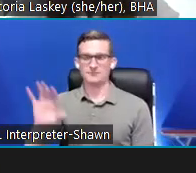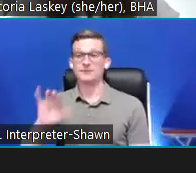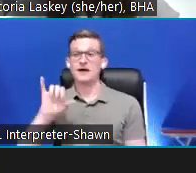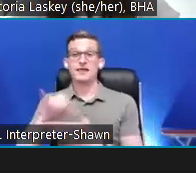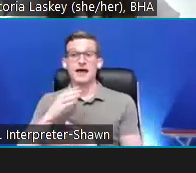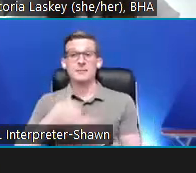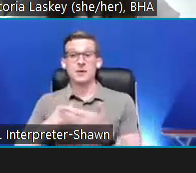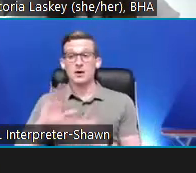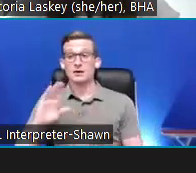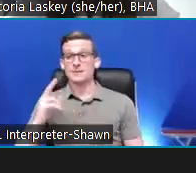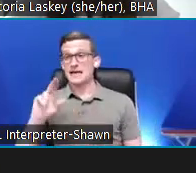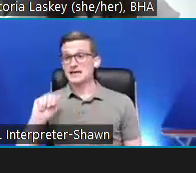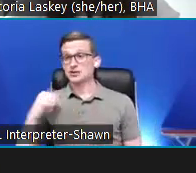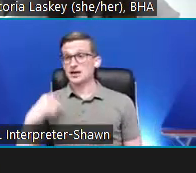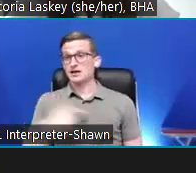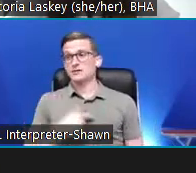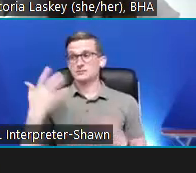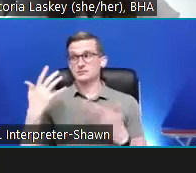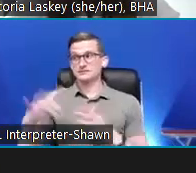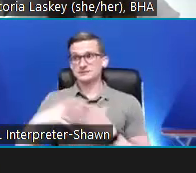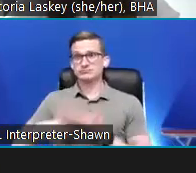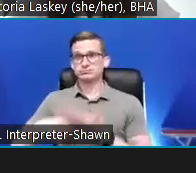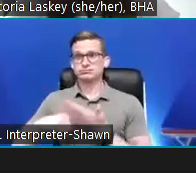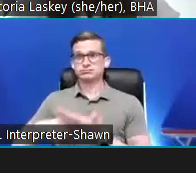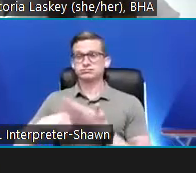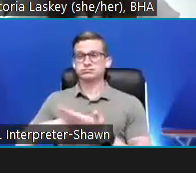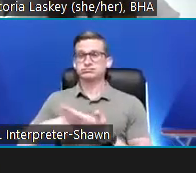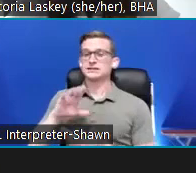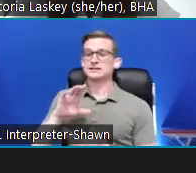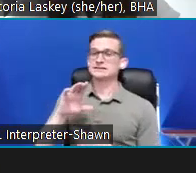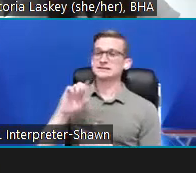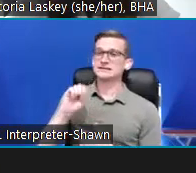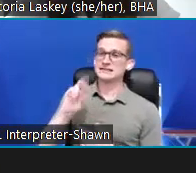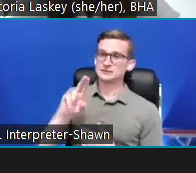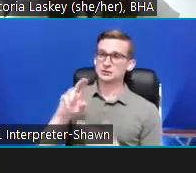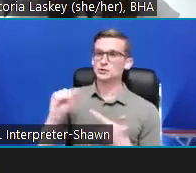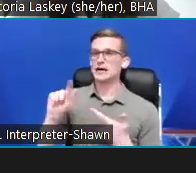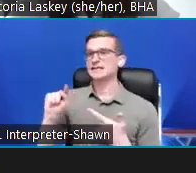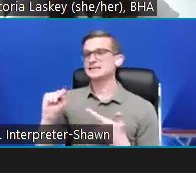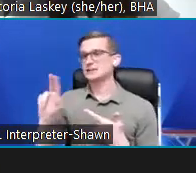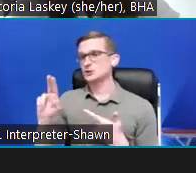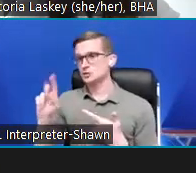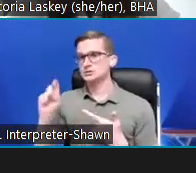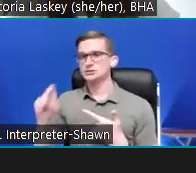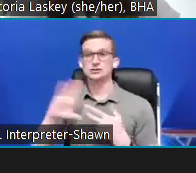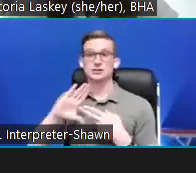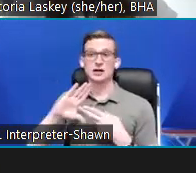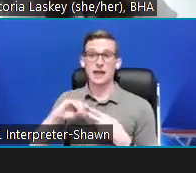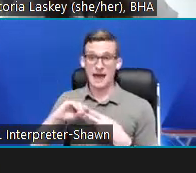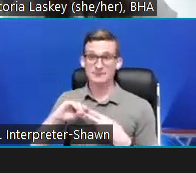we collapse CSUs and ATUs, whether we continue to make them two